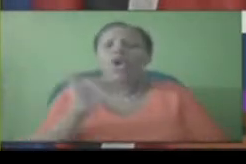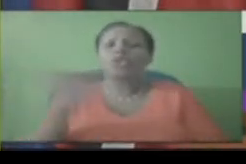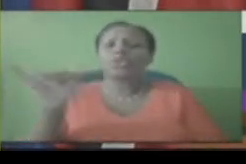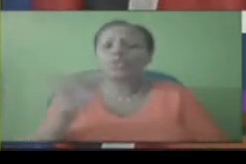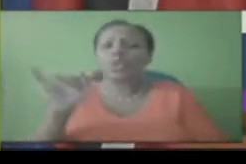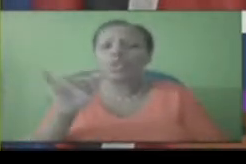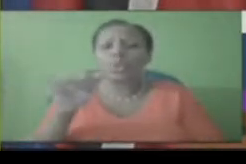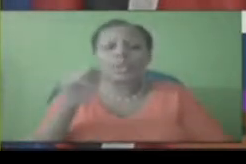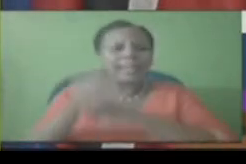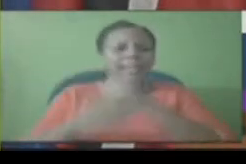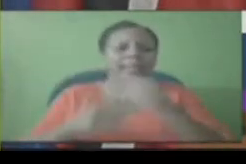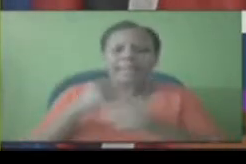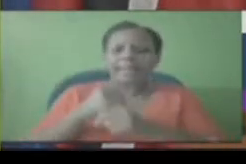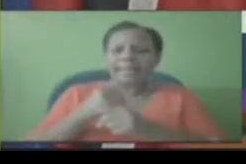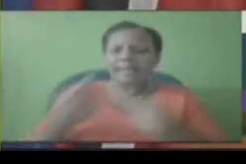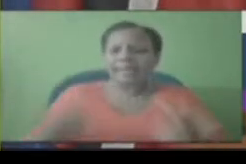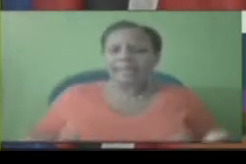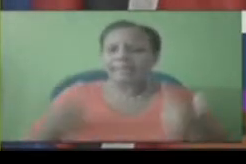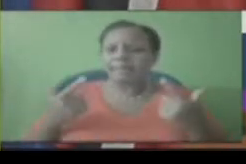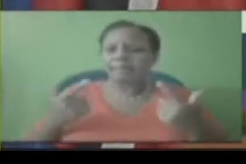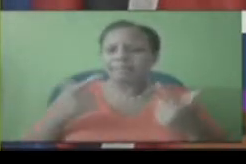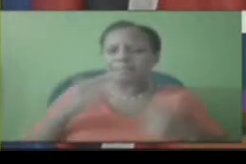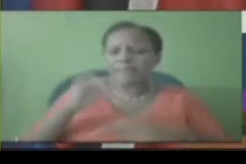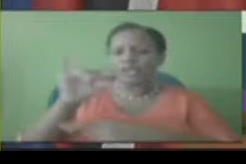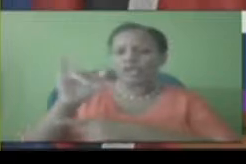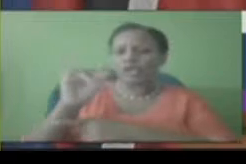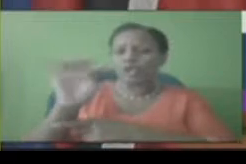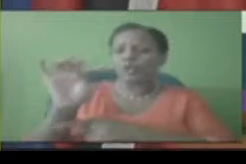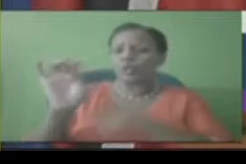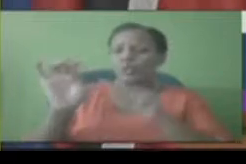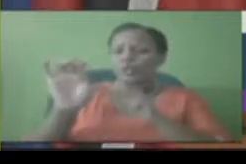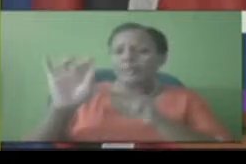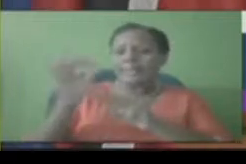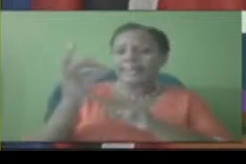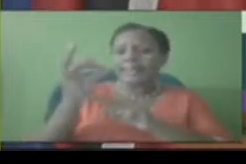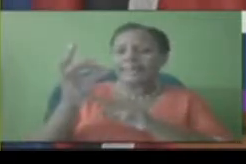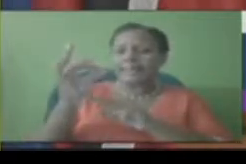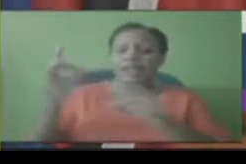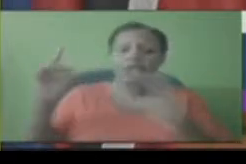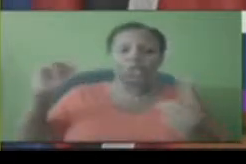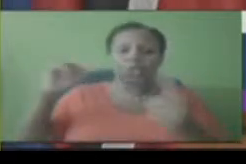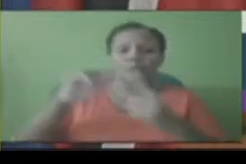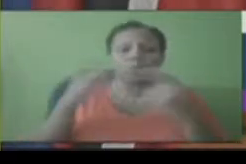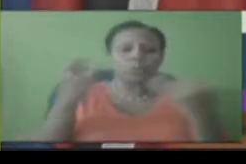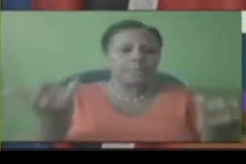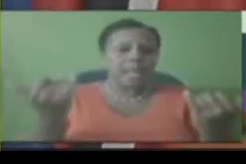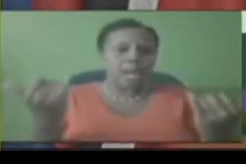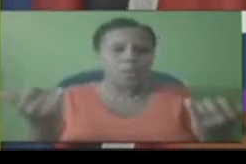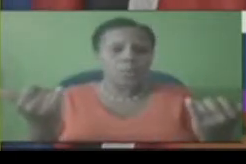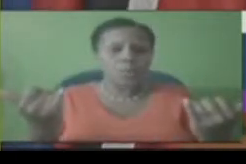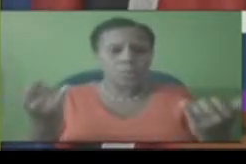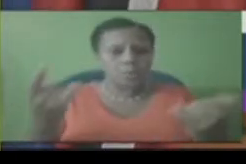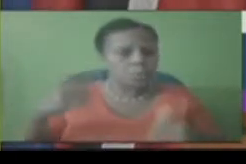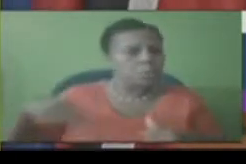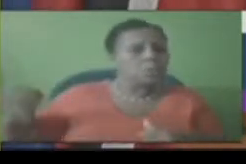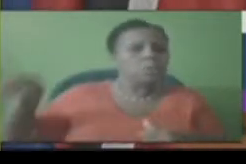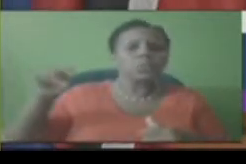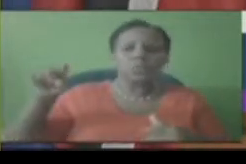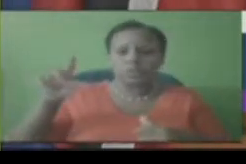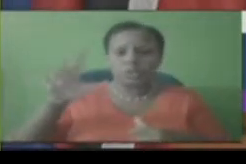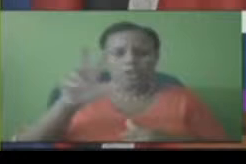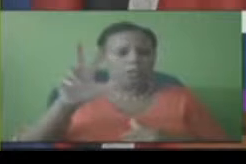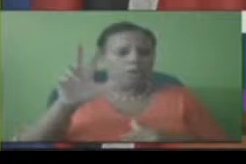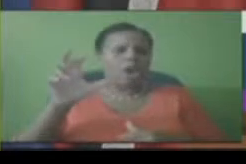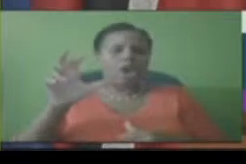present, we have been able to review the files of some 300 plus patients, 341